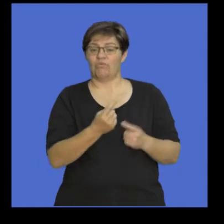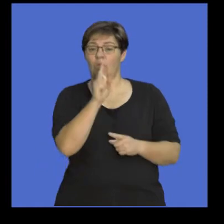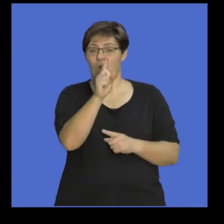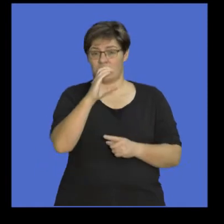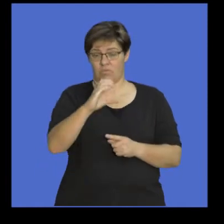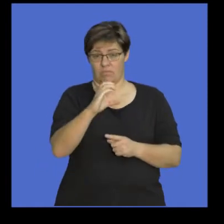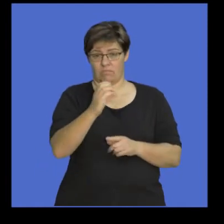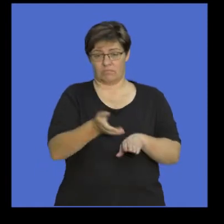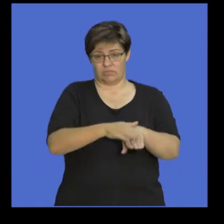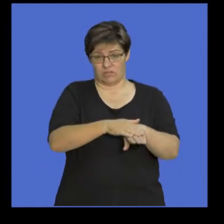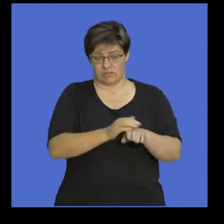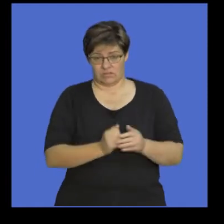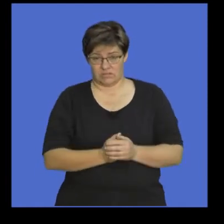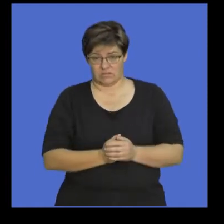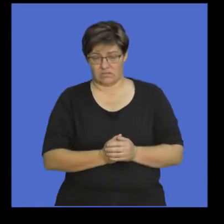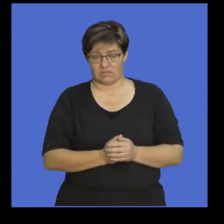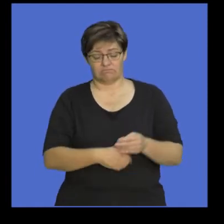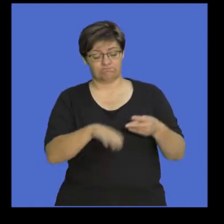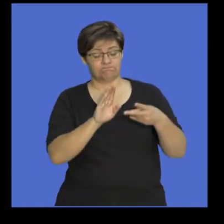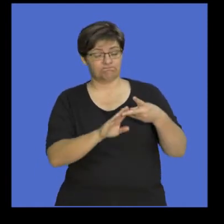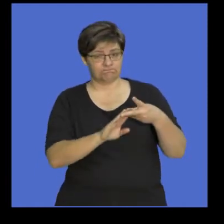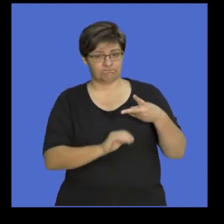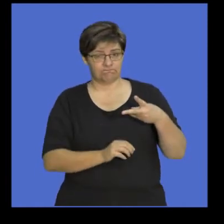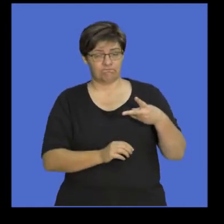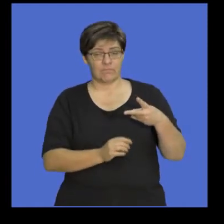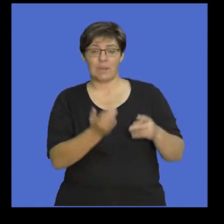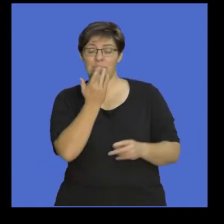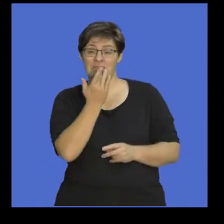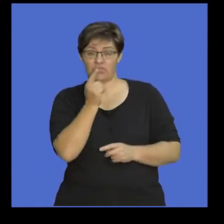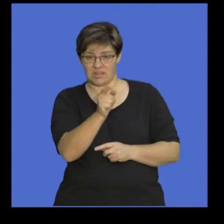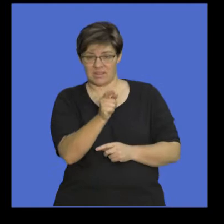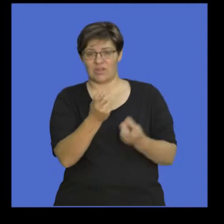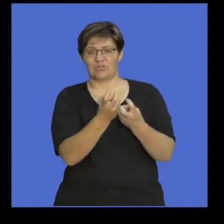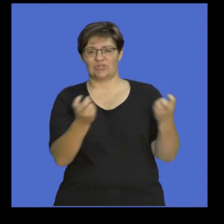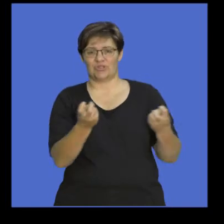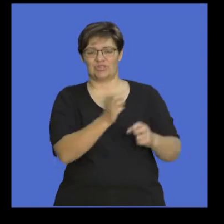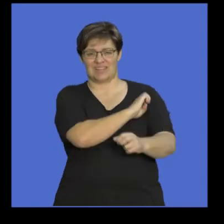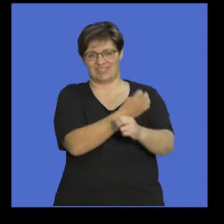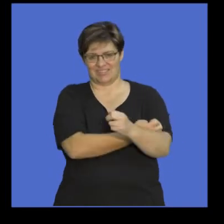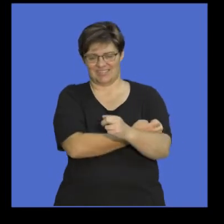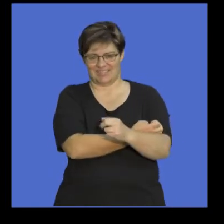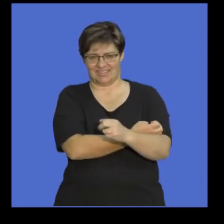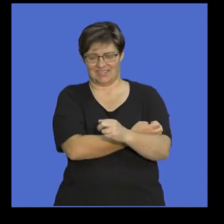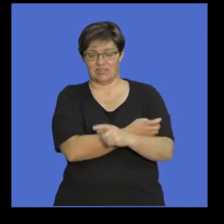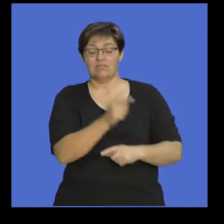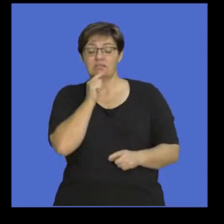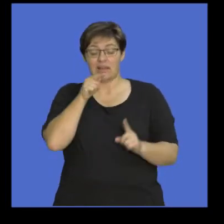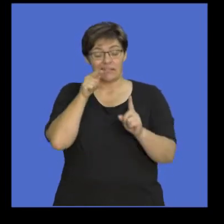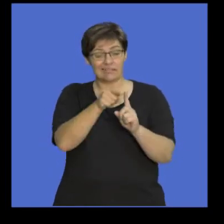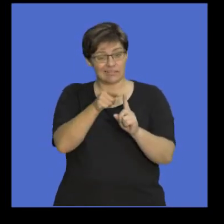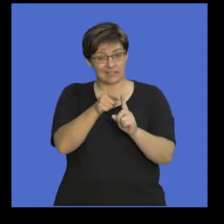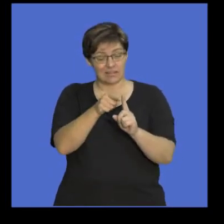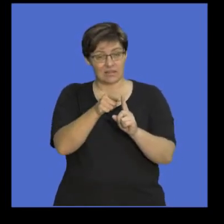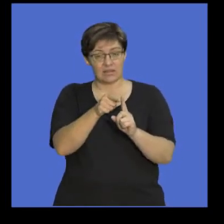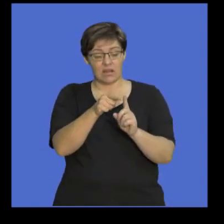of charge, okay? We're also aware that batteries are the source of energy because we've indicated the fact that in